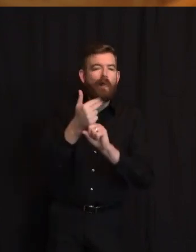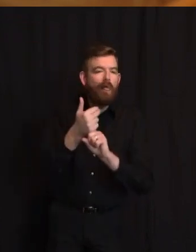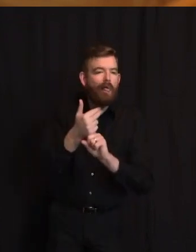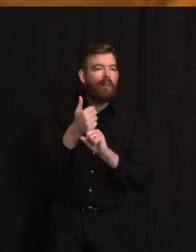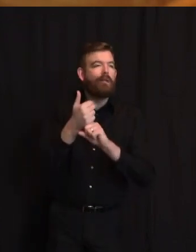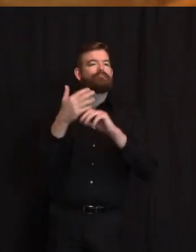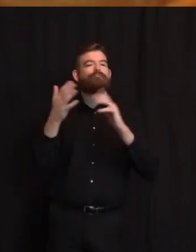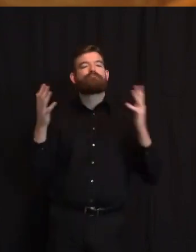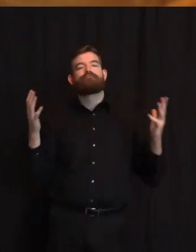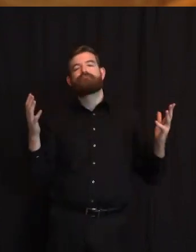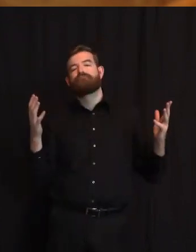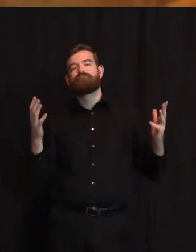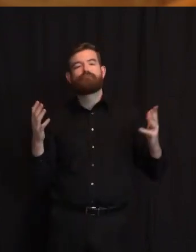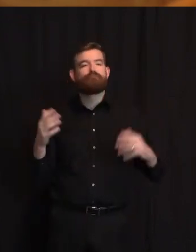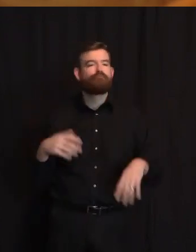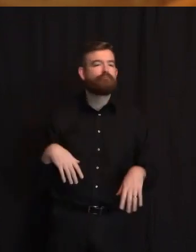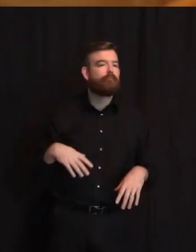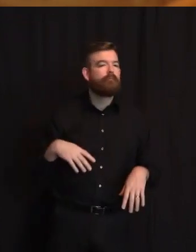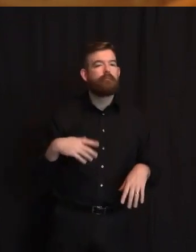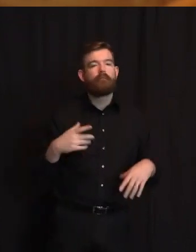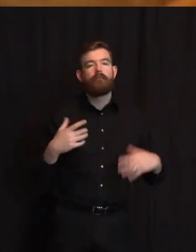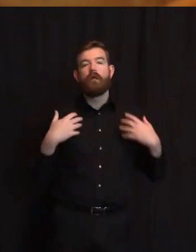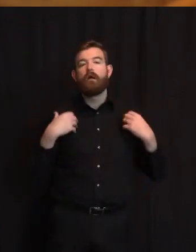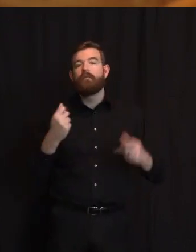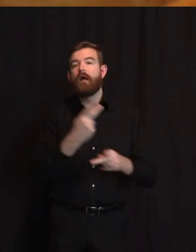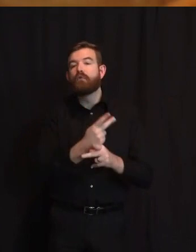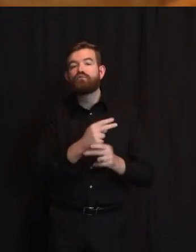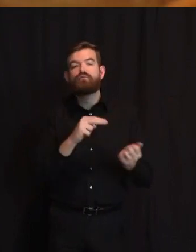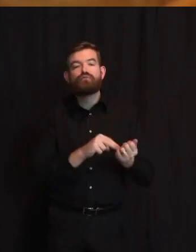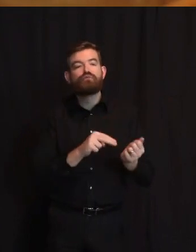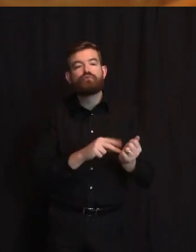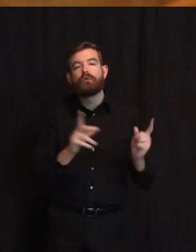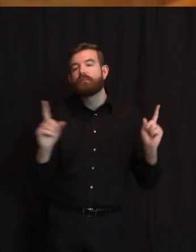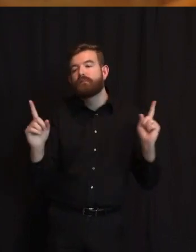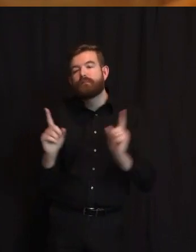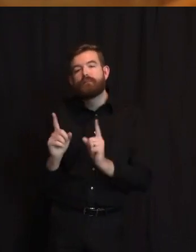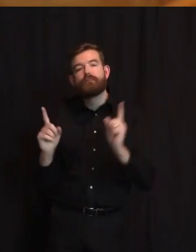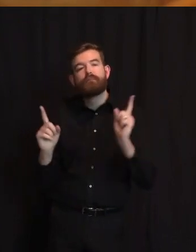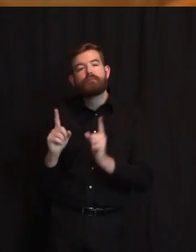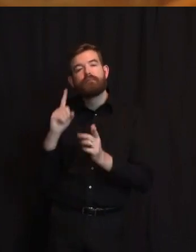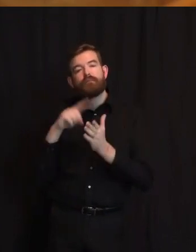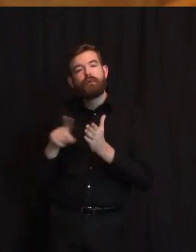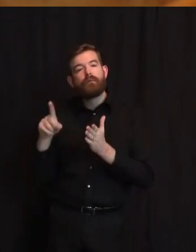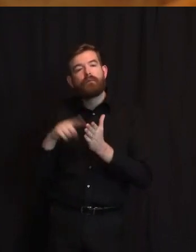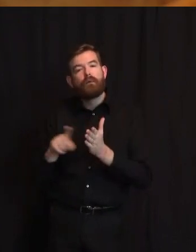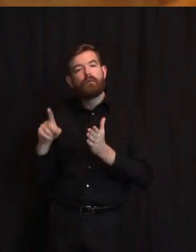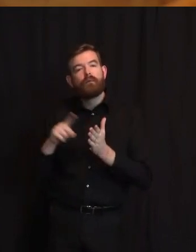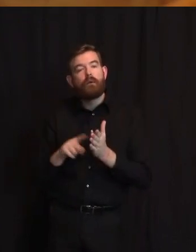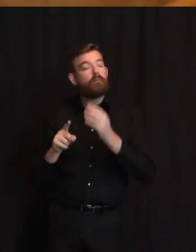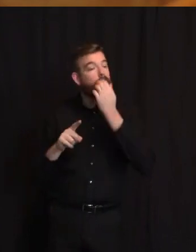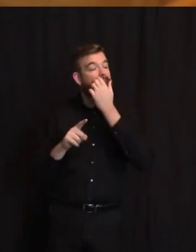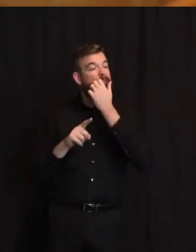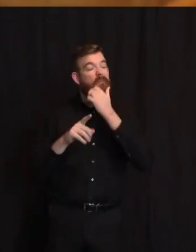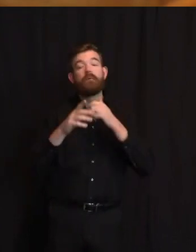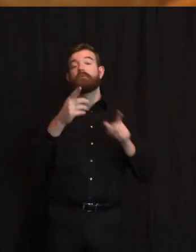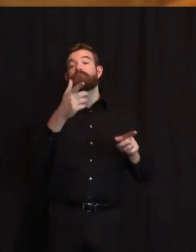rest, or it will be healthcare workers who have tested positive but are asymptomatic and need to isolate and cannot do safely at